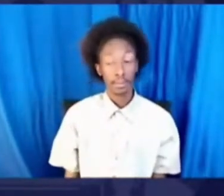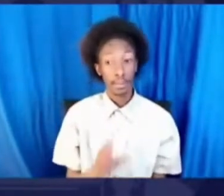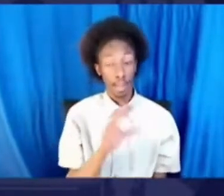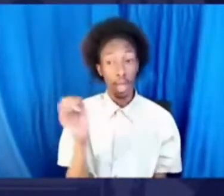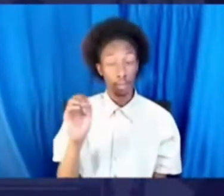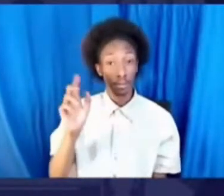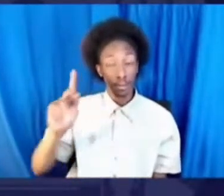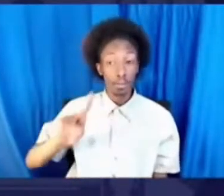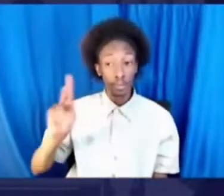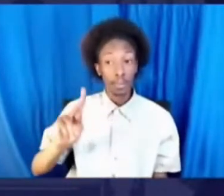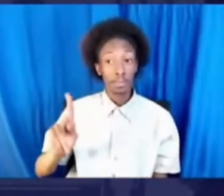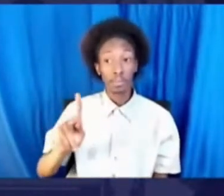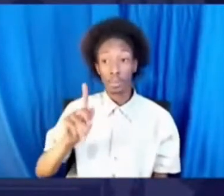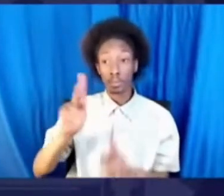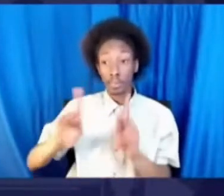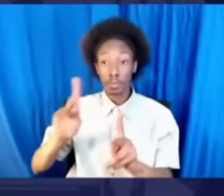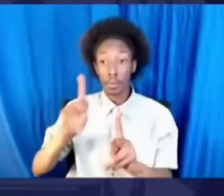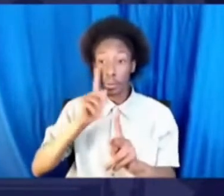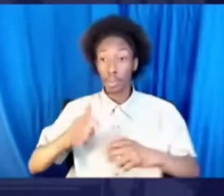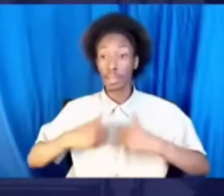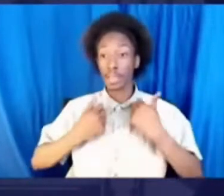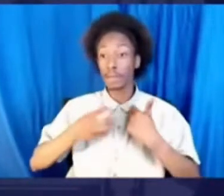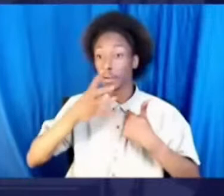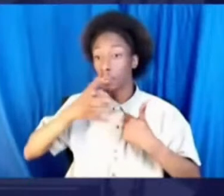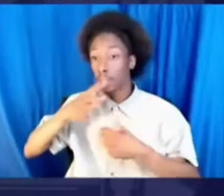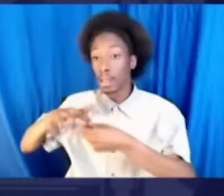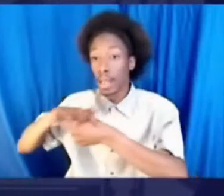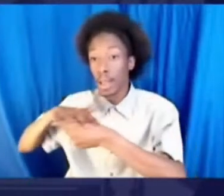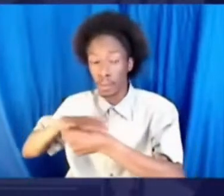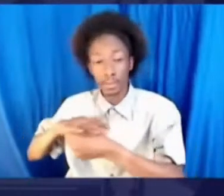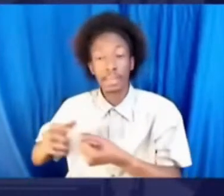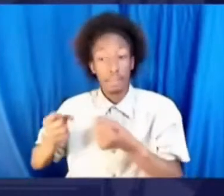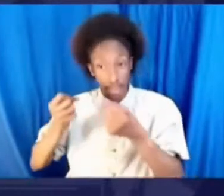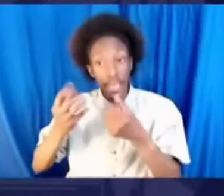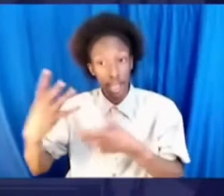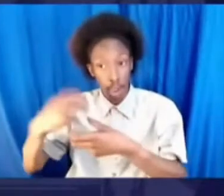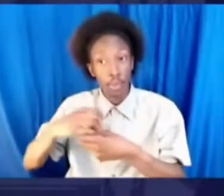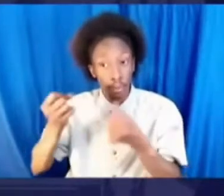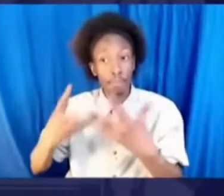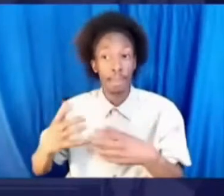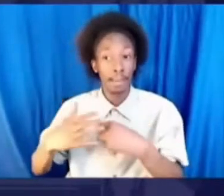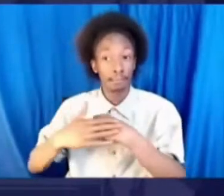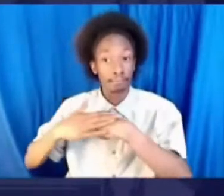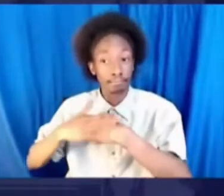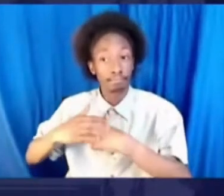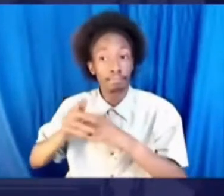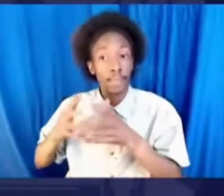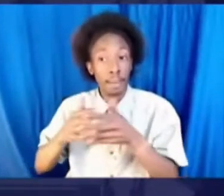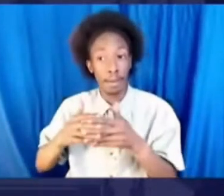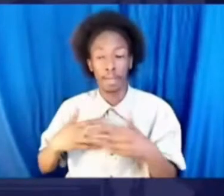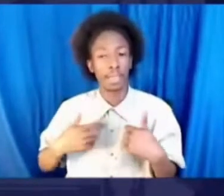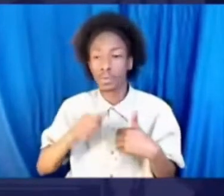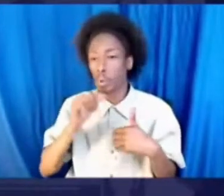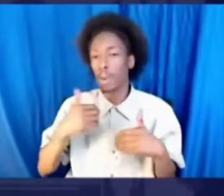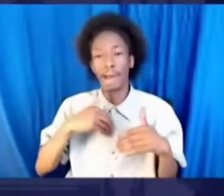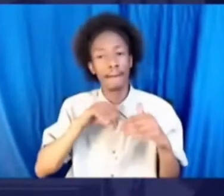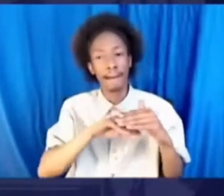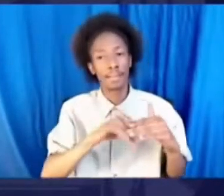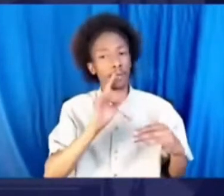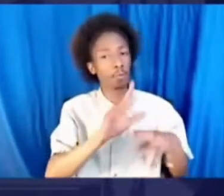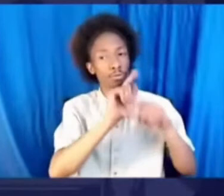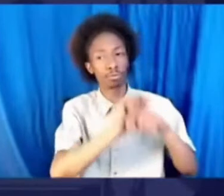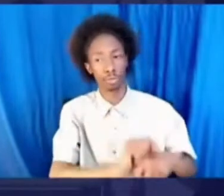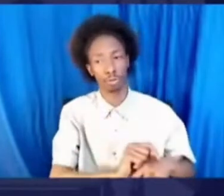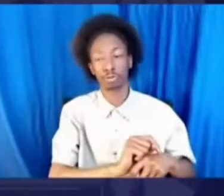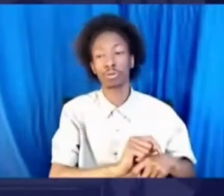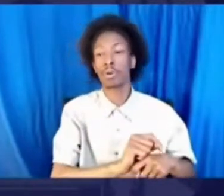live in rural areas, including many Native Americans, often lack access to traditional financial